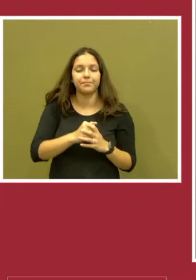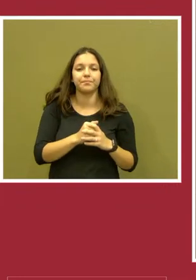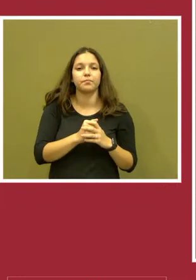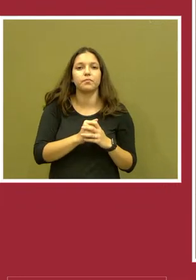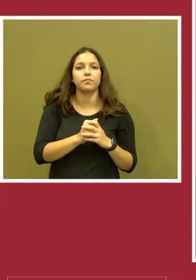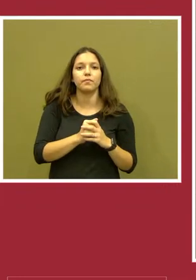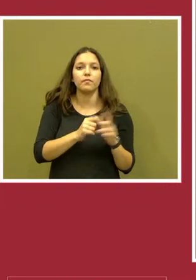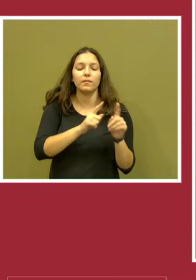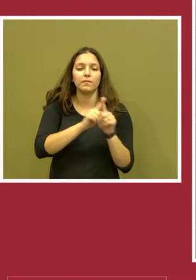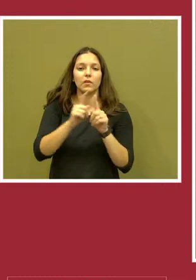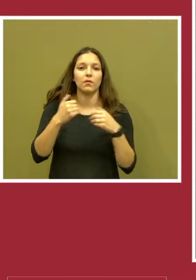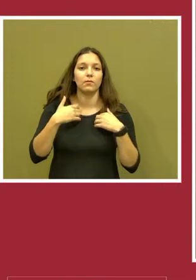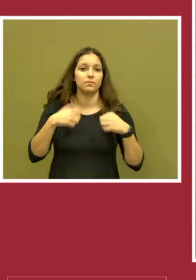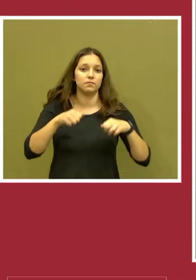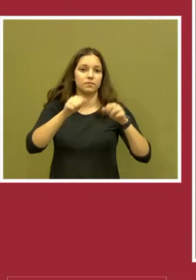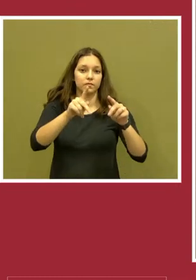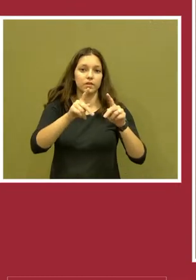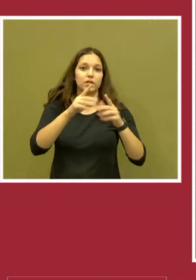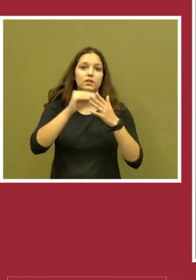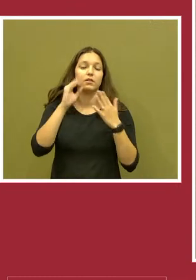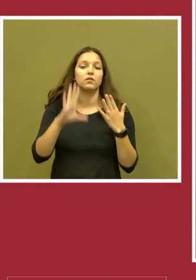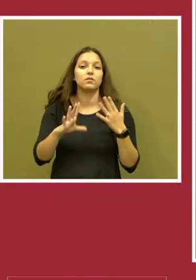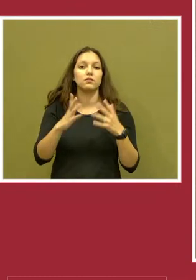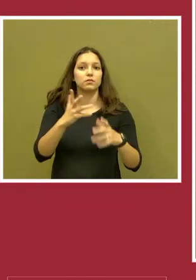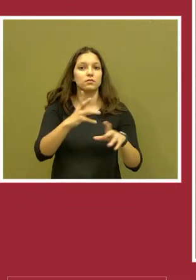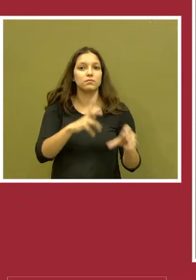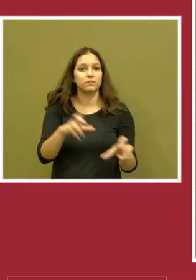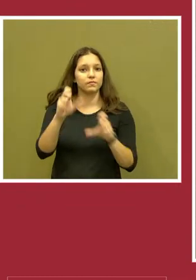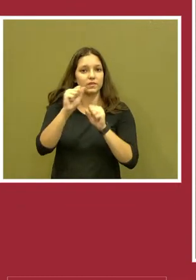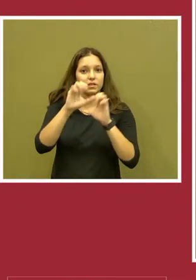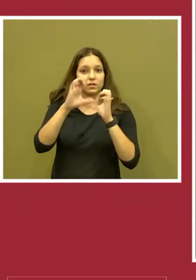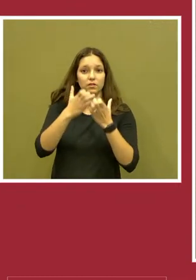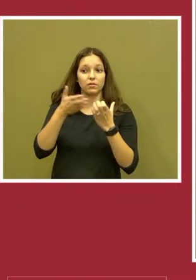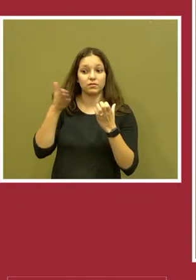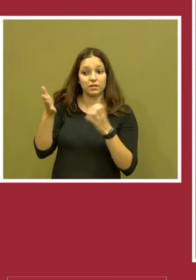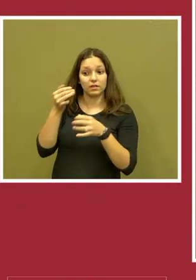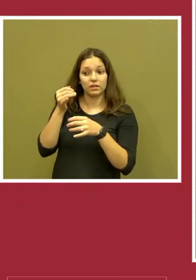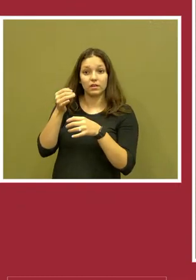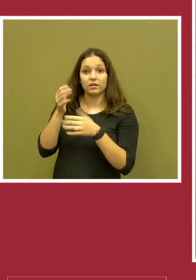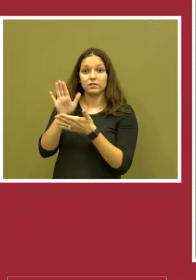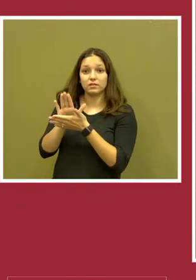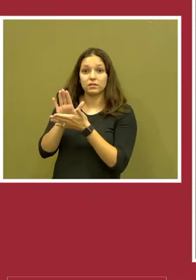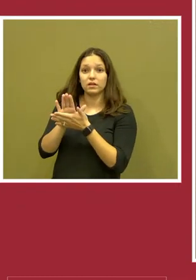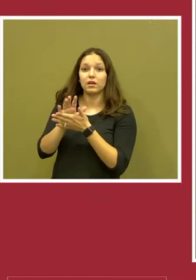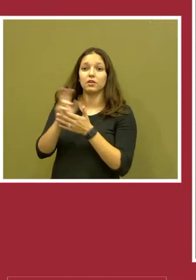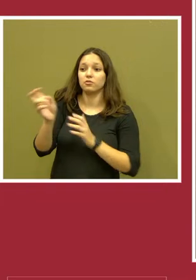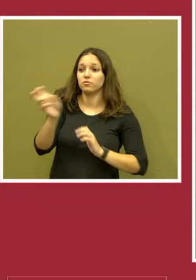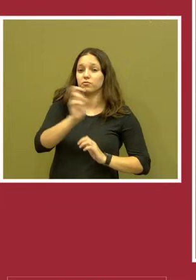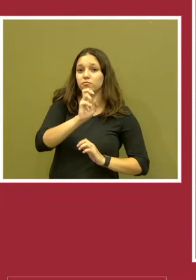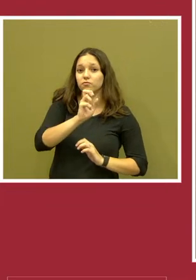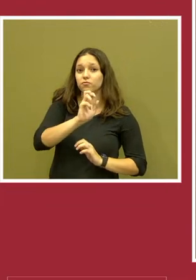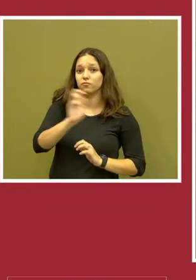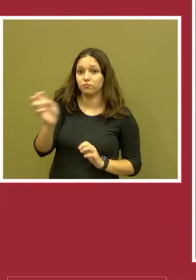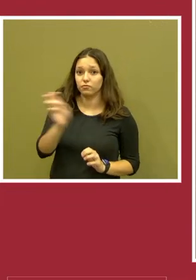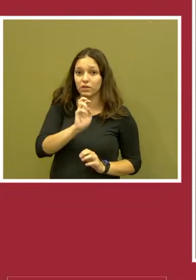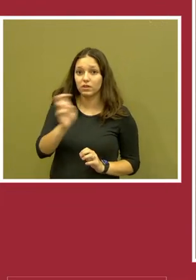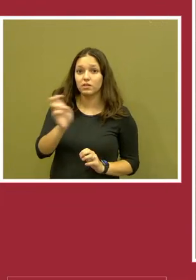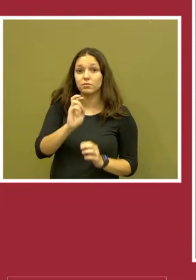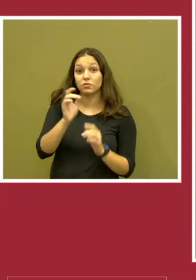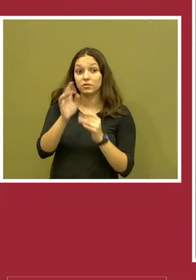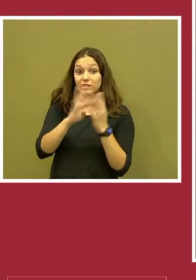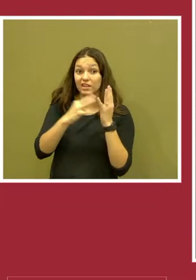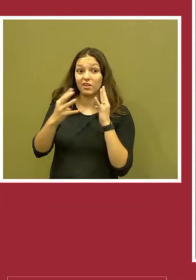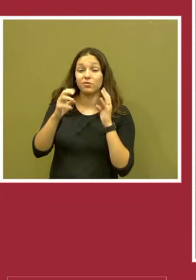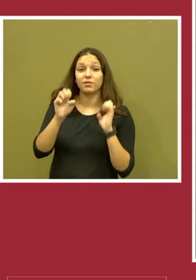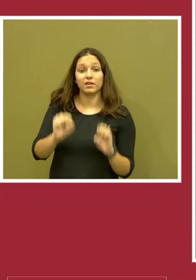also have the opportunity for students to take that course at that site. Transportation scheduling can be a tricky issue